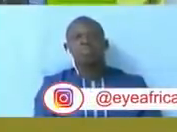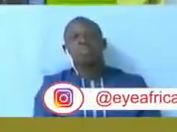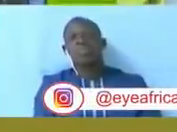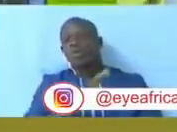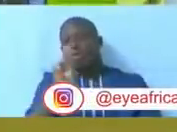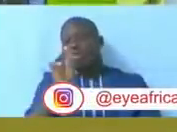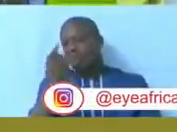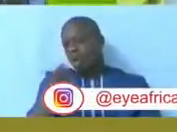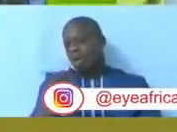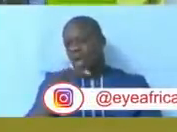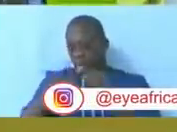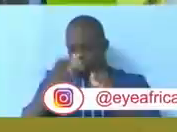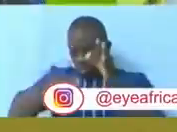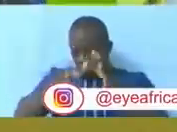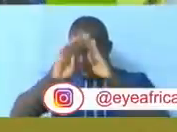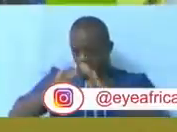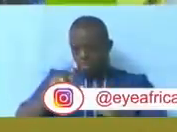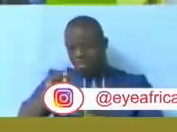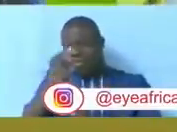cases.